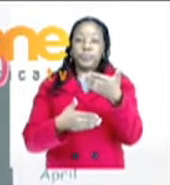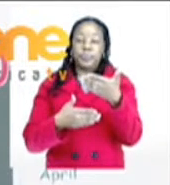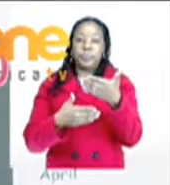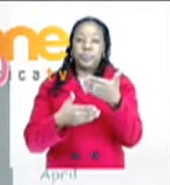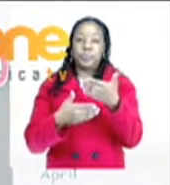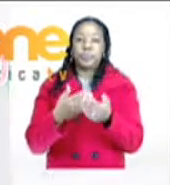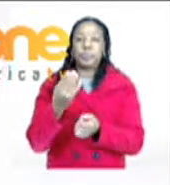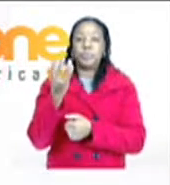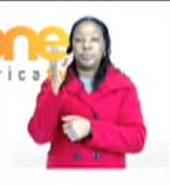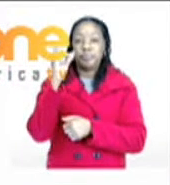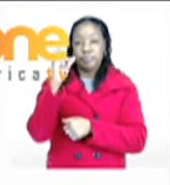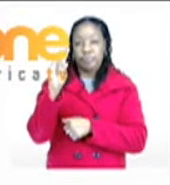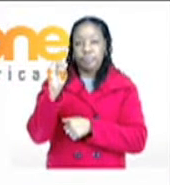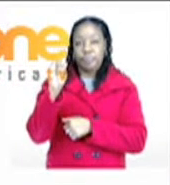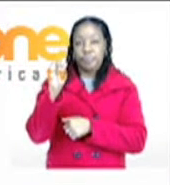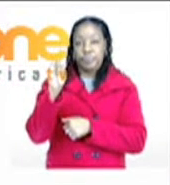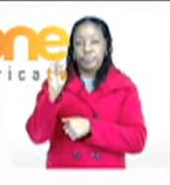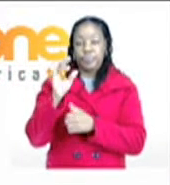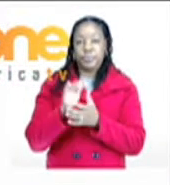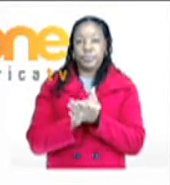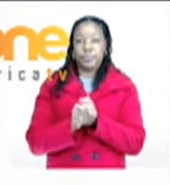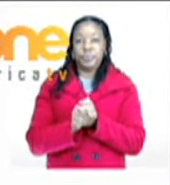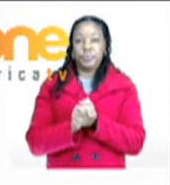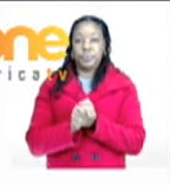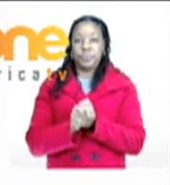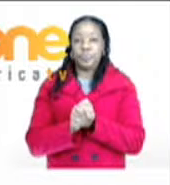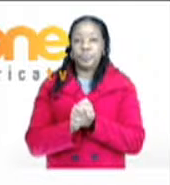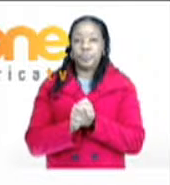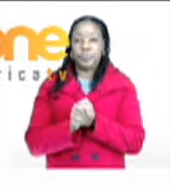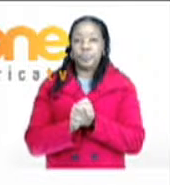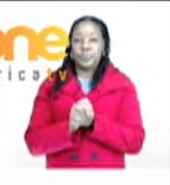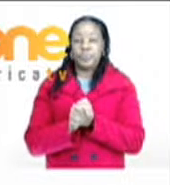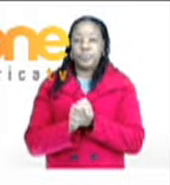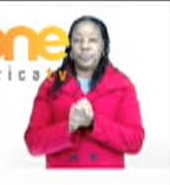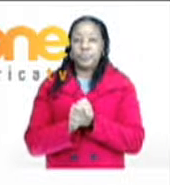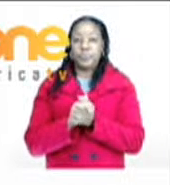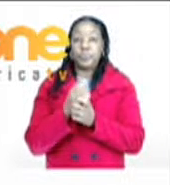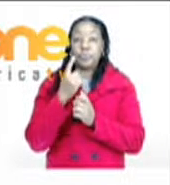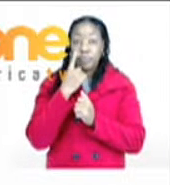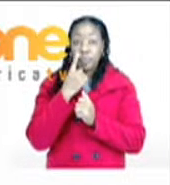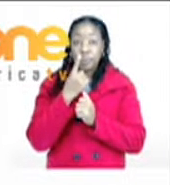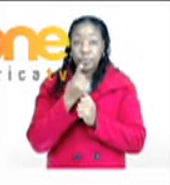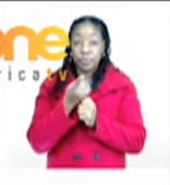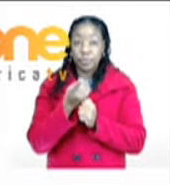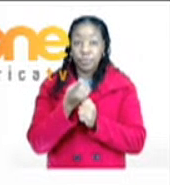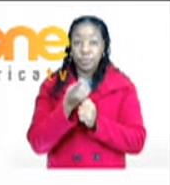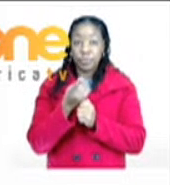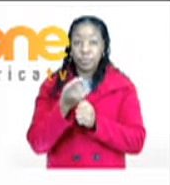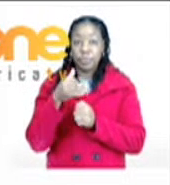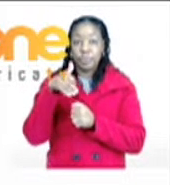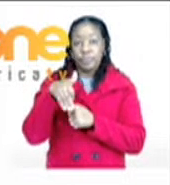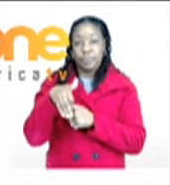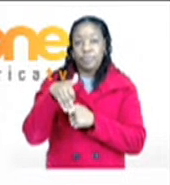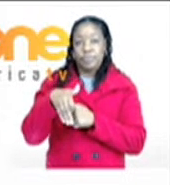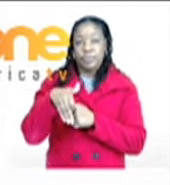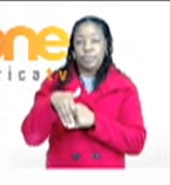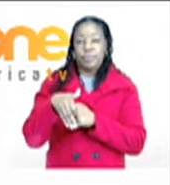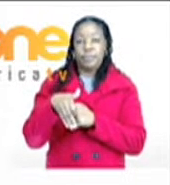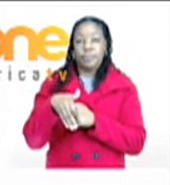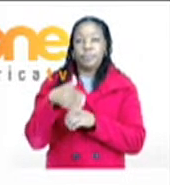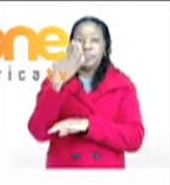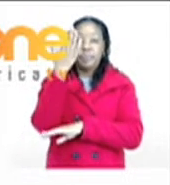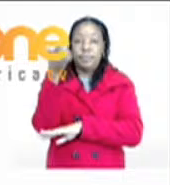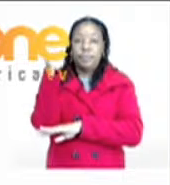7 of our booklet. On page 7, the instruction says, color in the